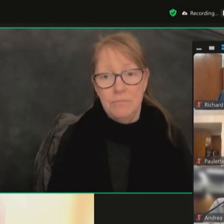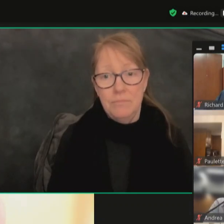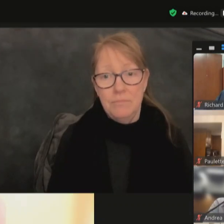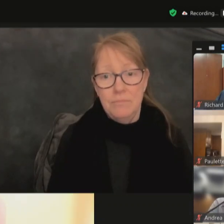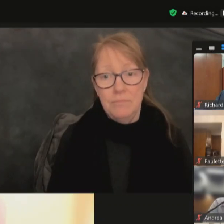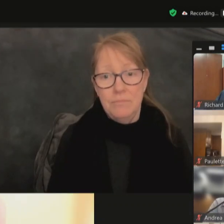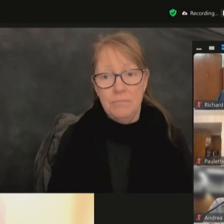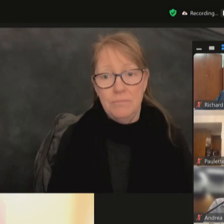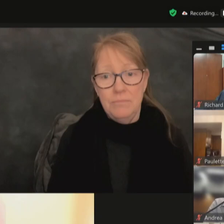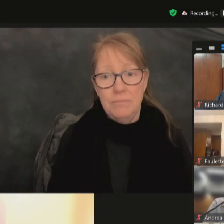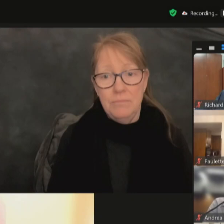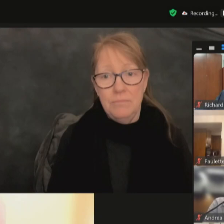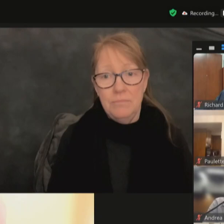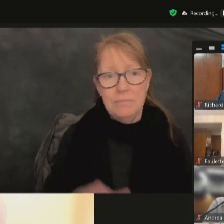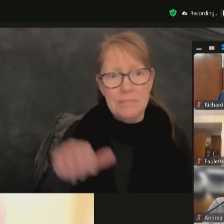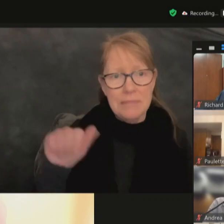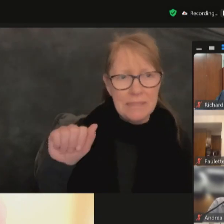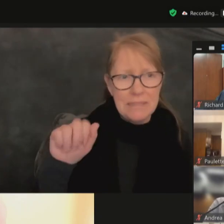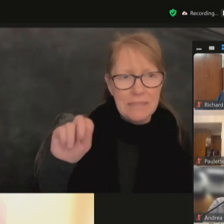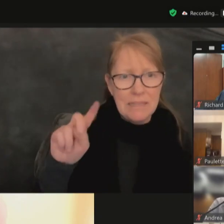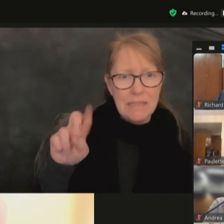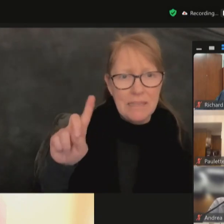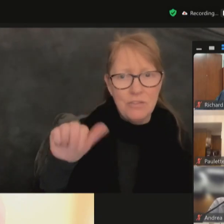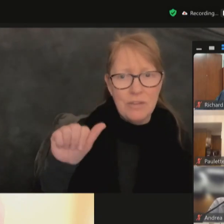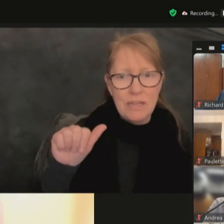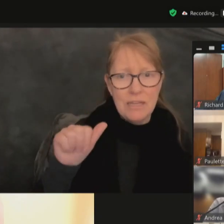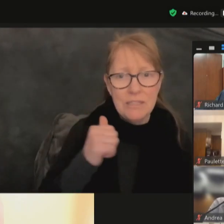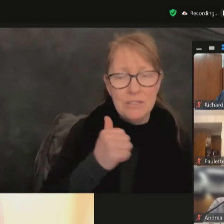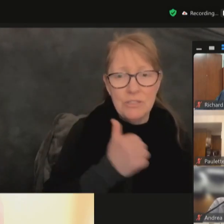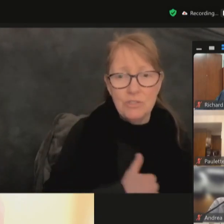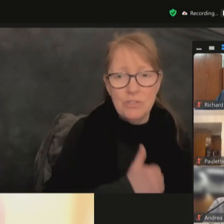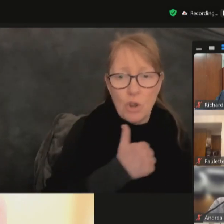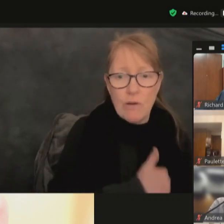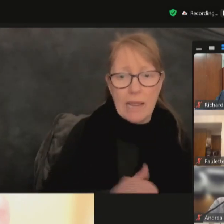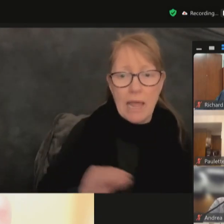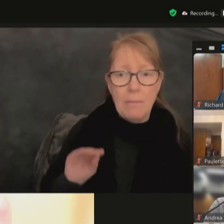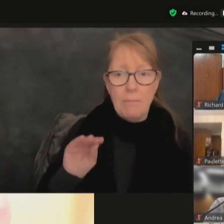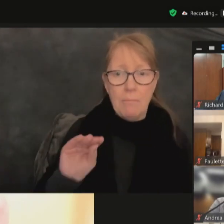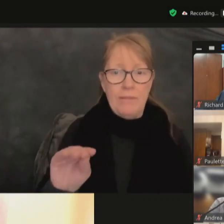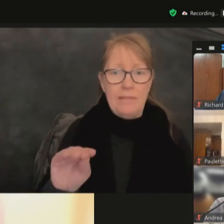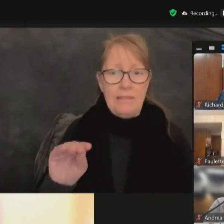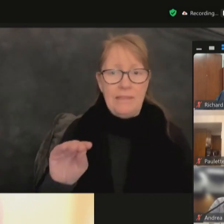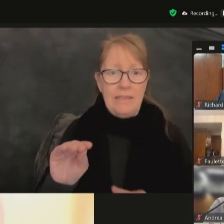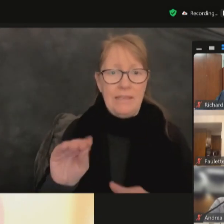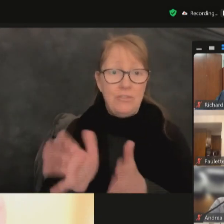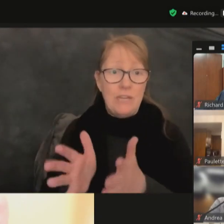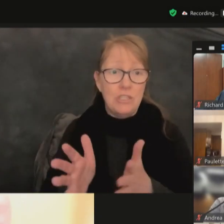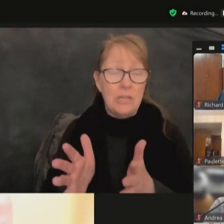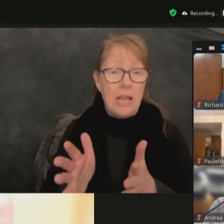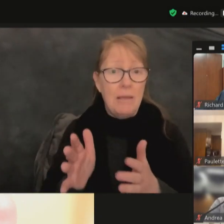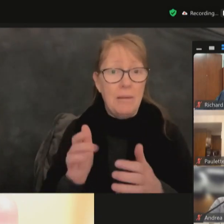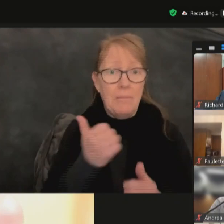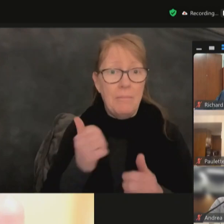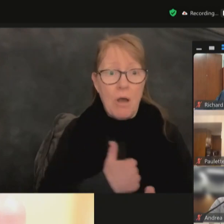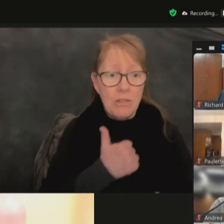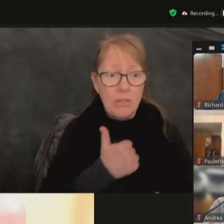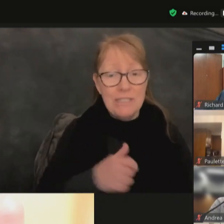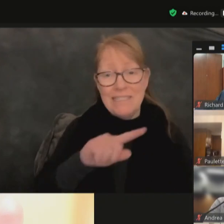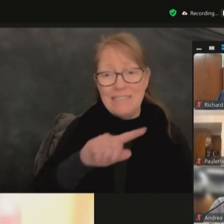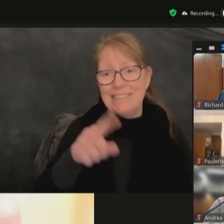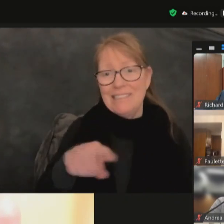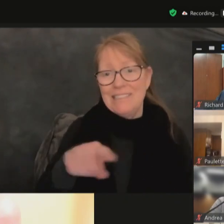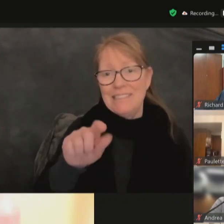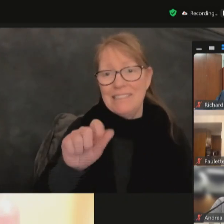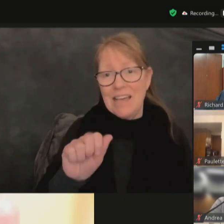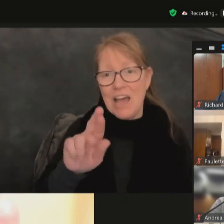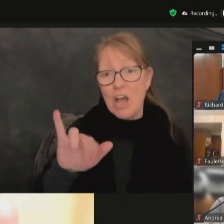This is Andrea Zari, put her introduction in the chat, apologizing for being sick. This is Zari from South Boston. I